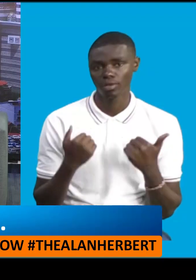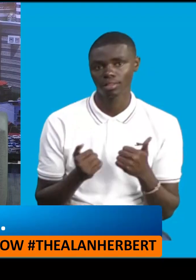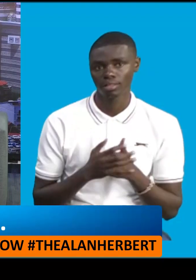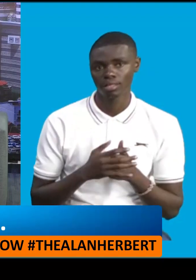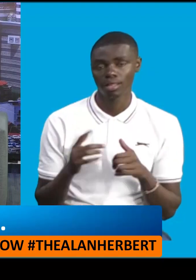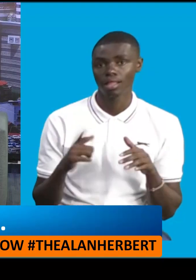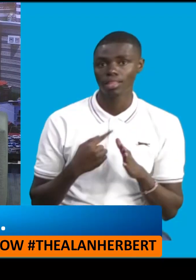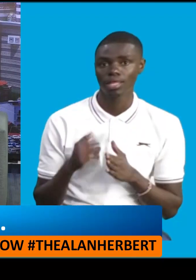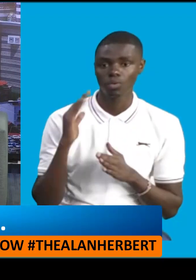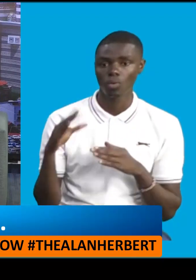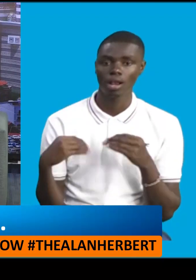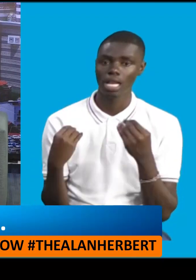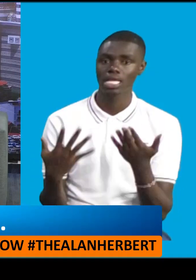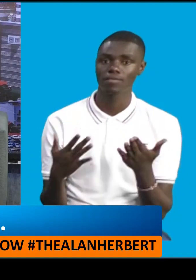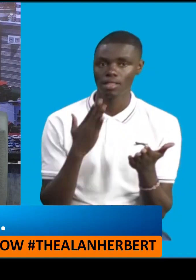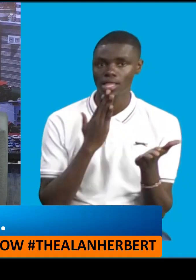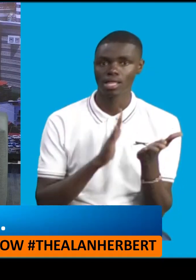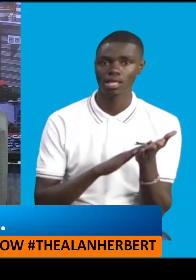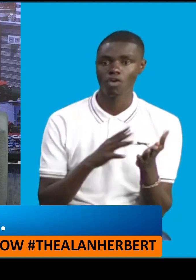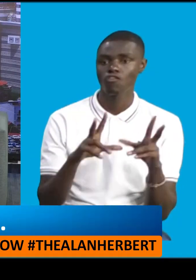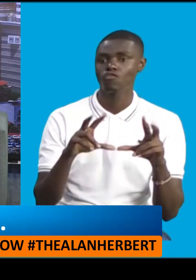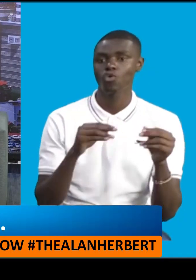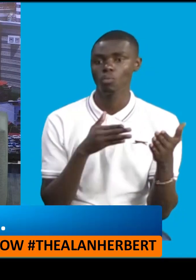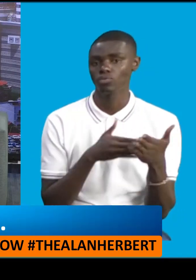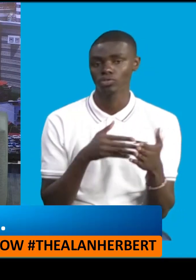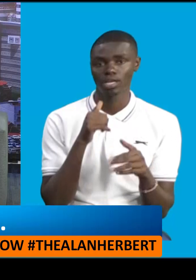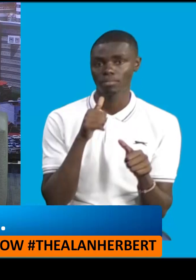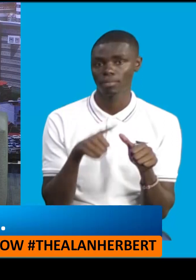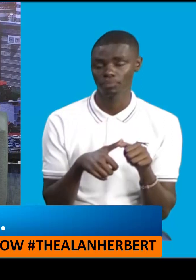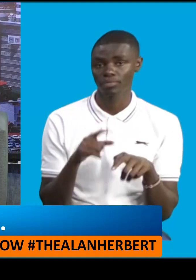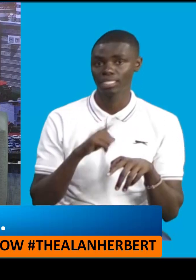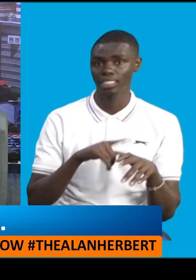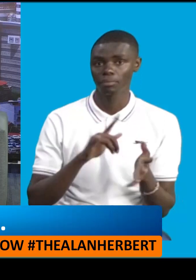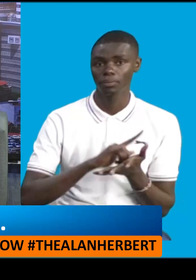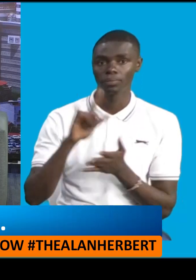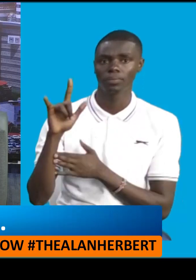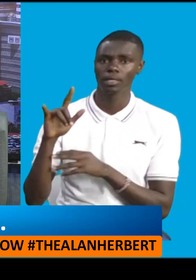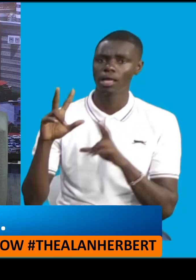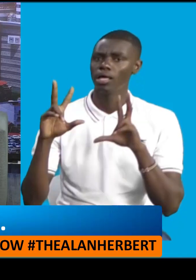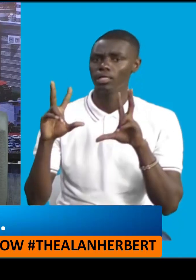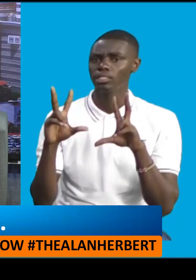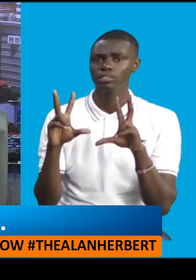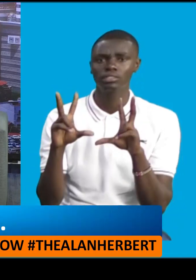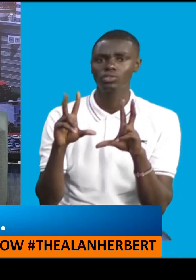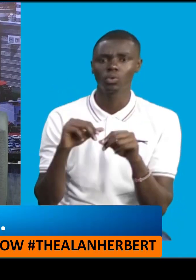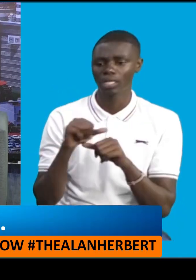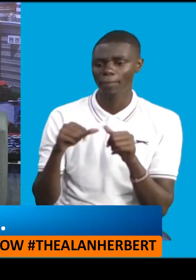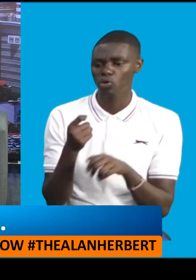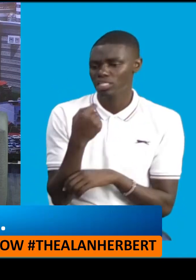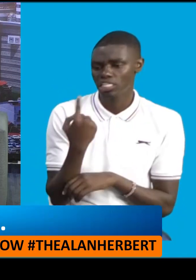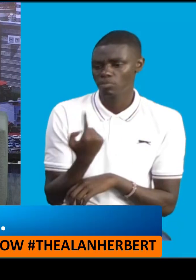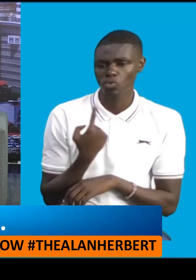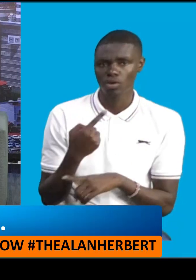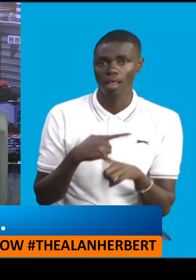of Health. Then they will give the letter of no objection. Remember, when it is overseas, it's no longer just